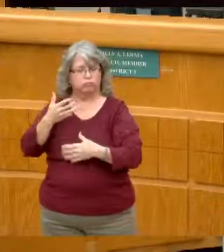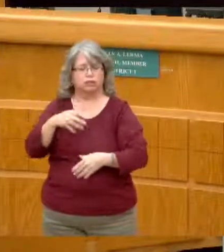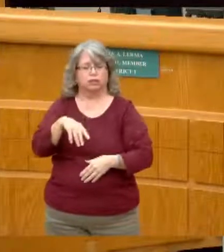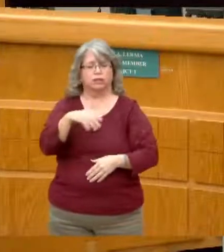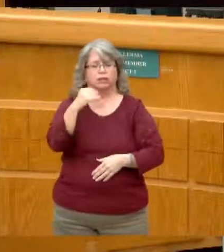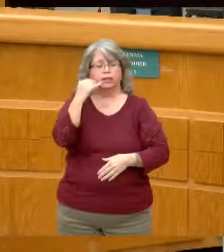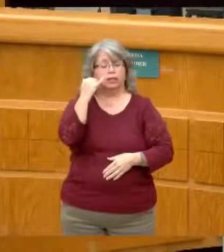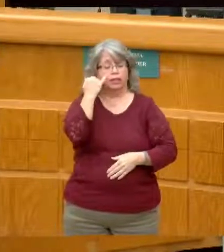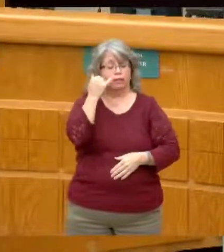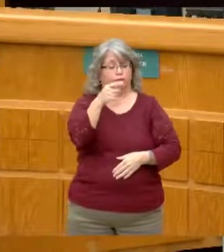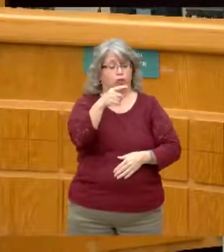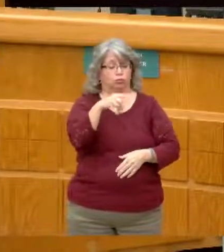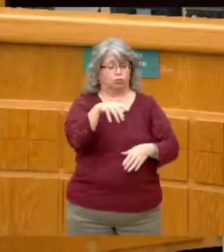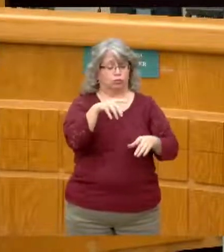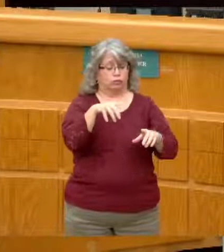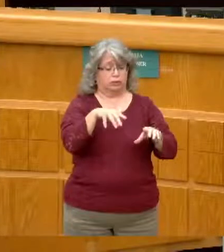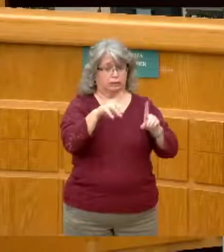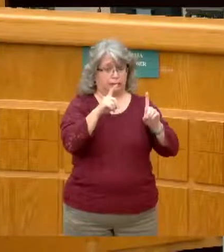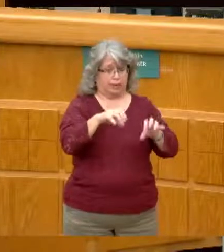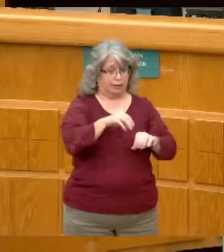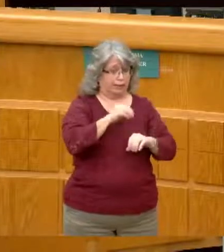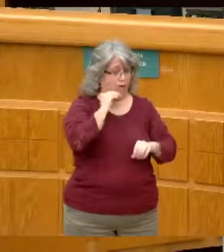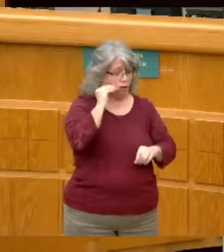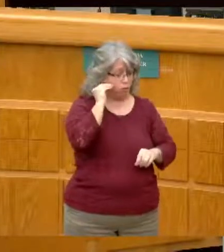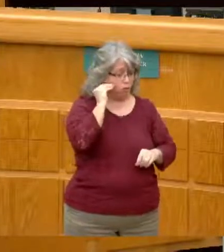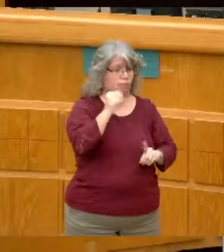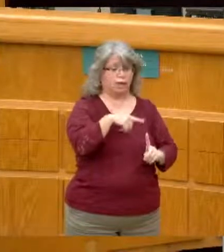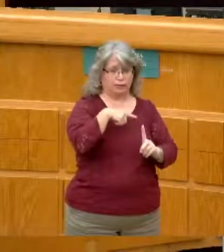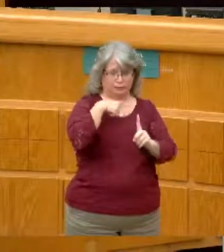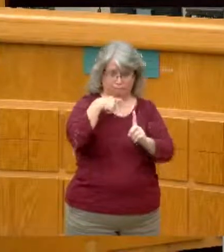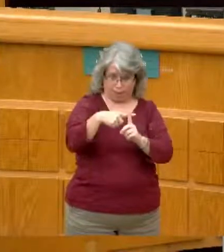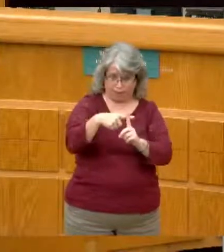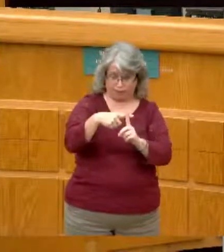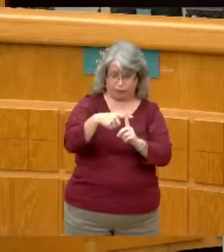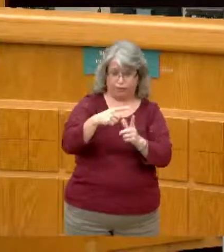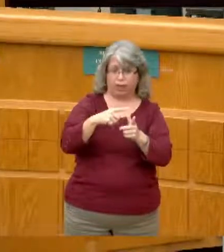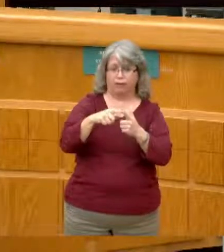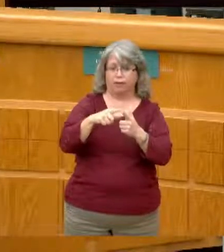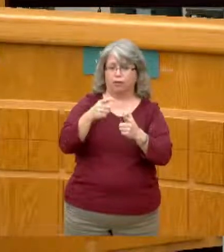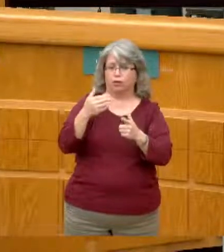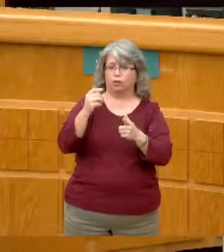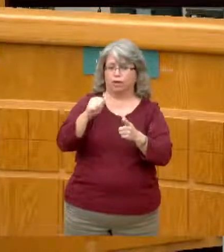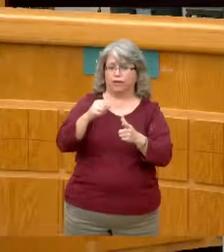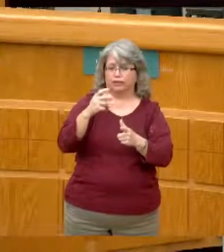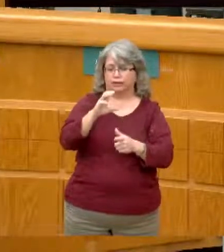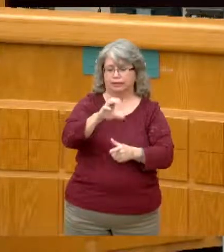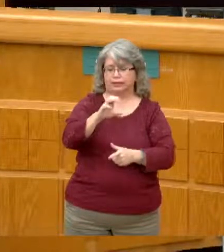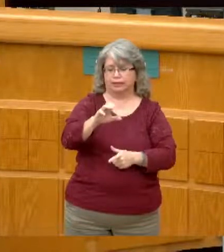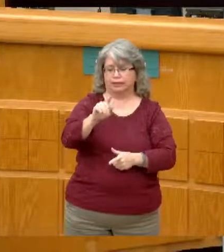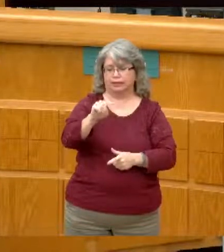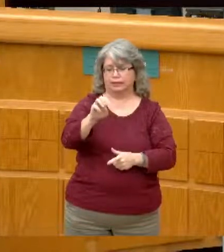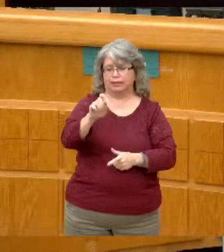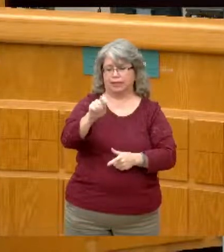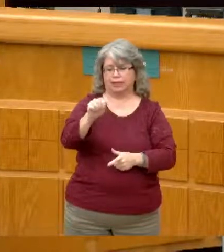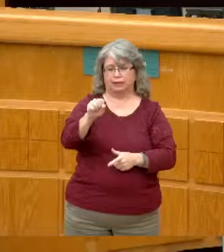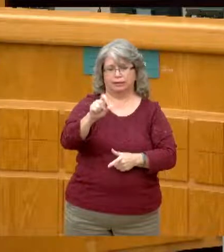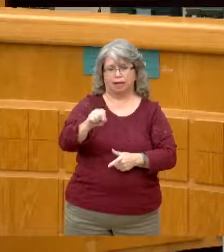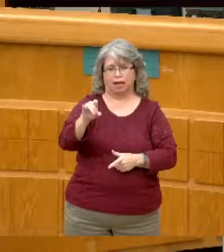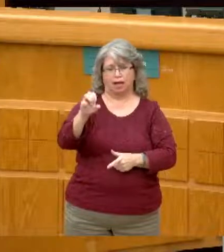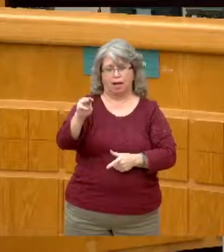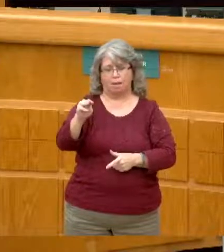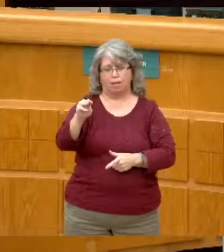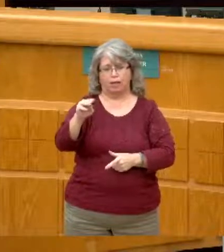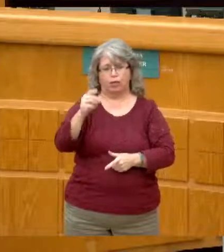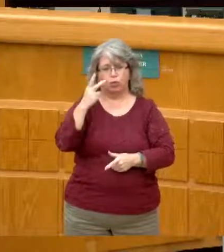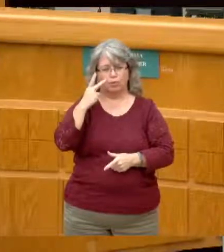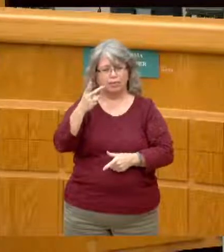tests, you can go to the Corpus Christi website at cctexas.com, and there is a link, a button that says Submit an at-home COVID-19